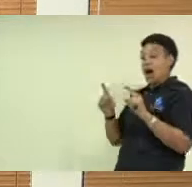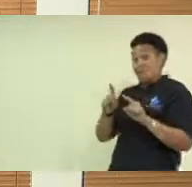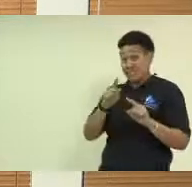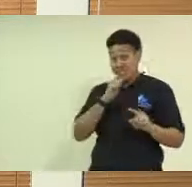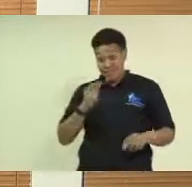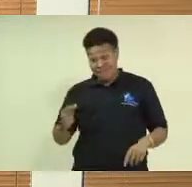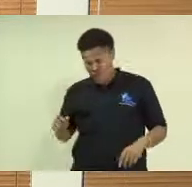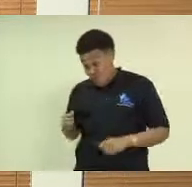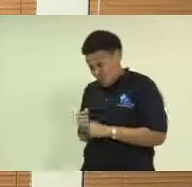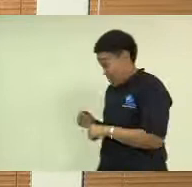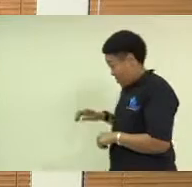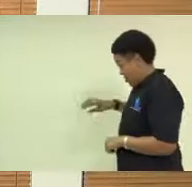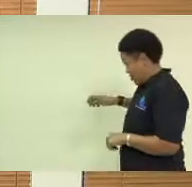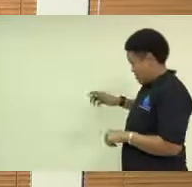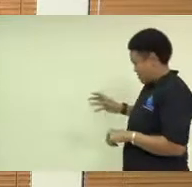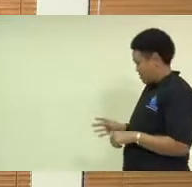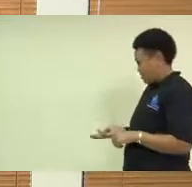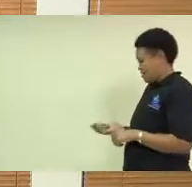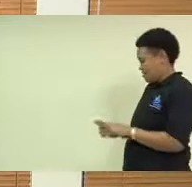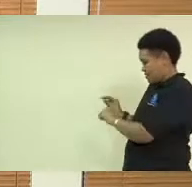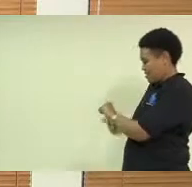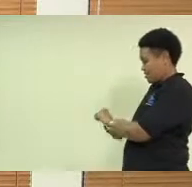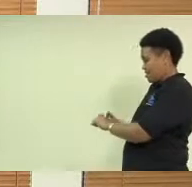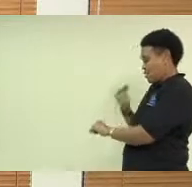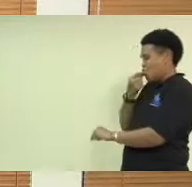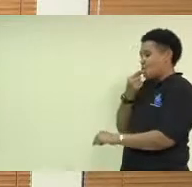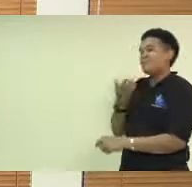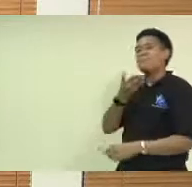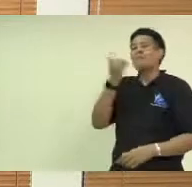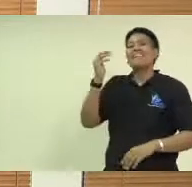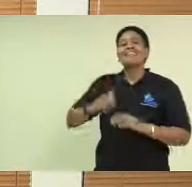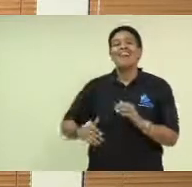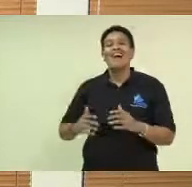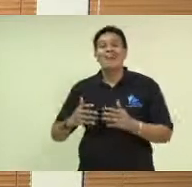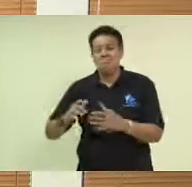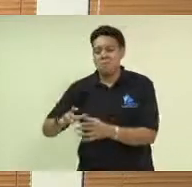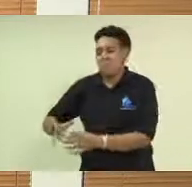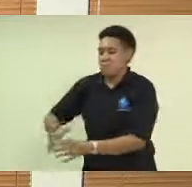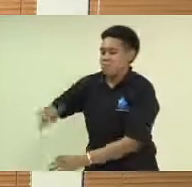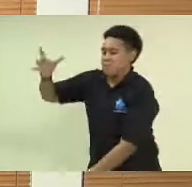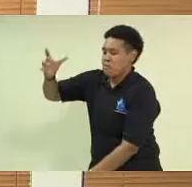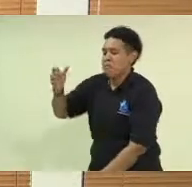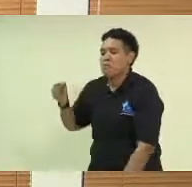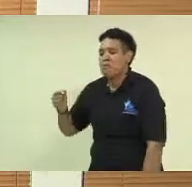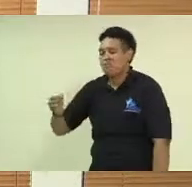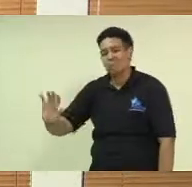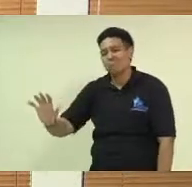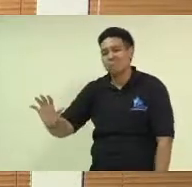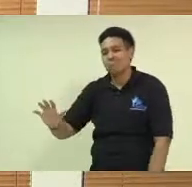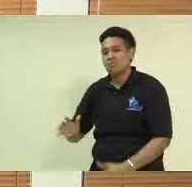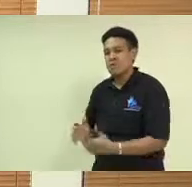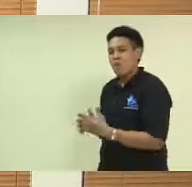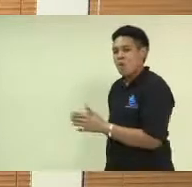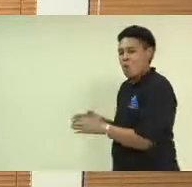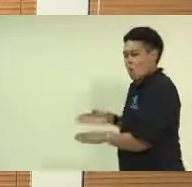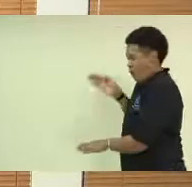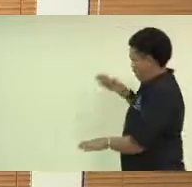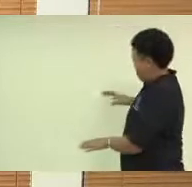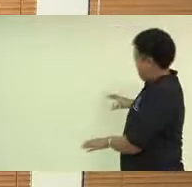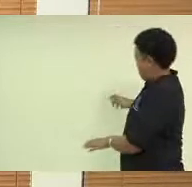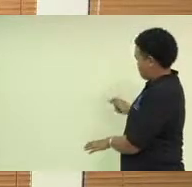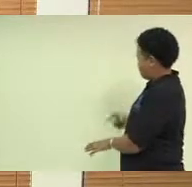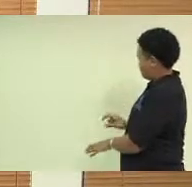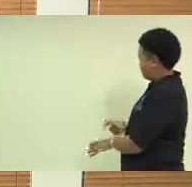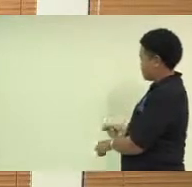more stable versus using cylinders. This is not to say that we won't need cylinders, but hopefully we won't